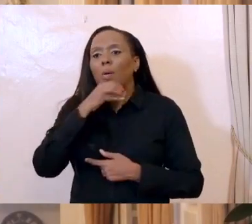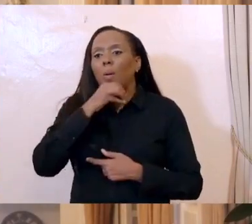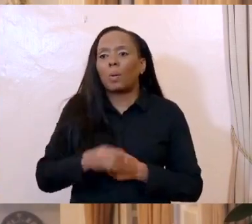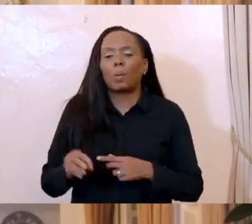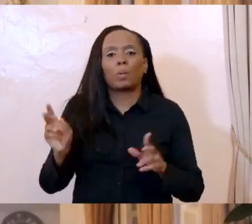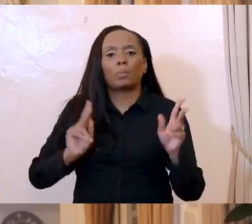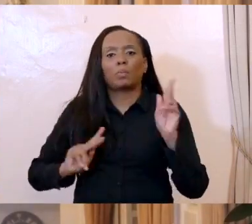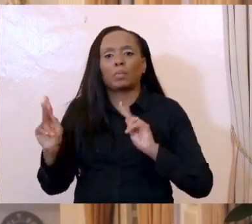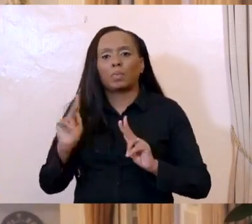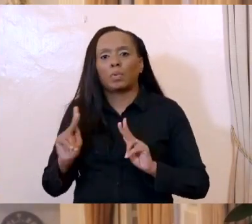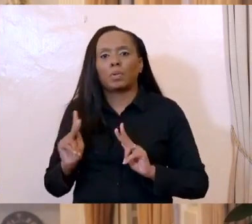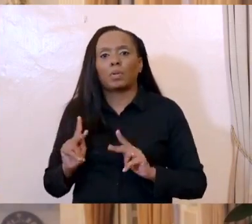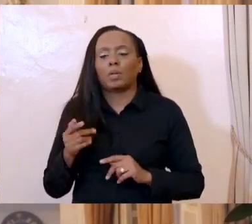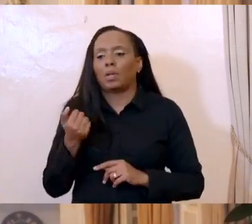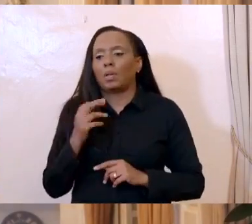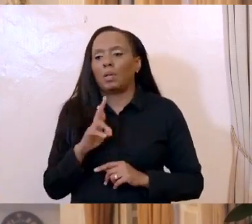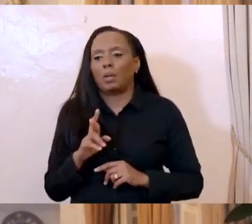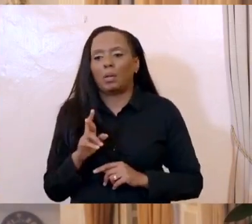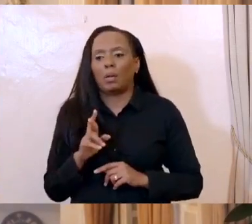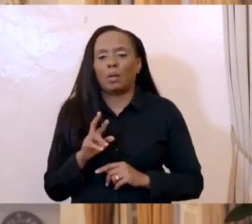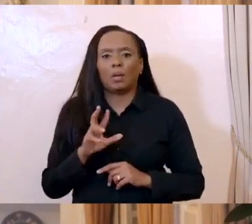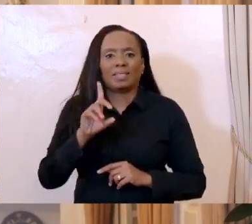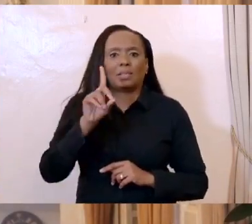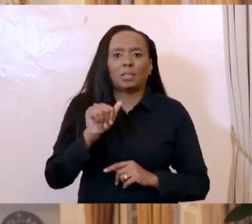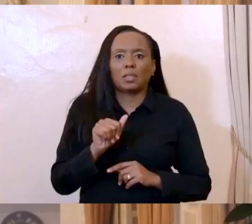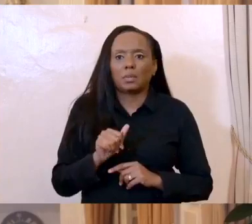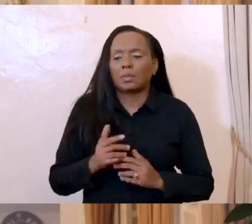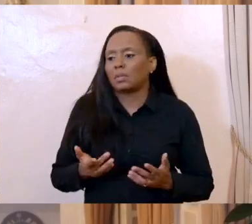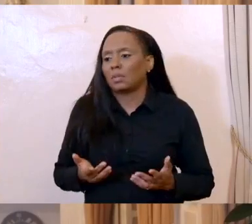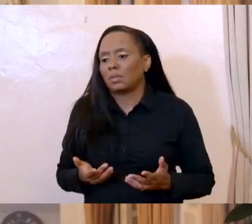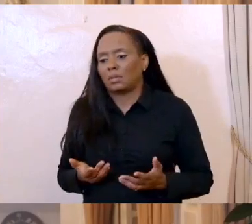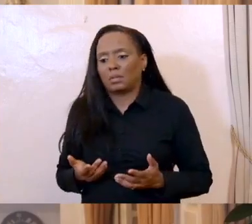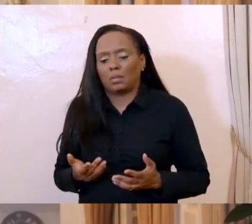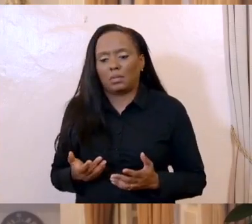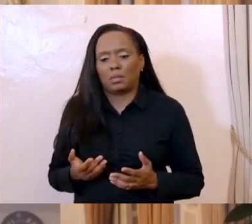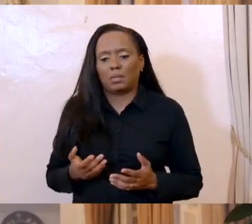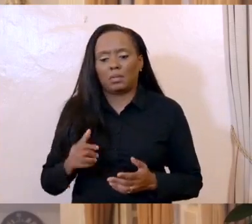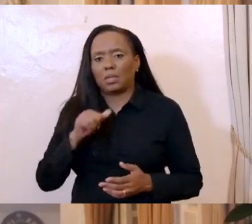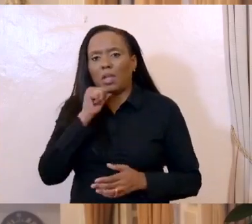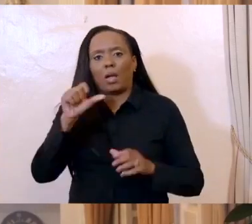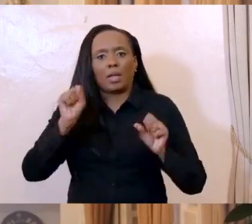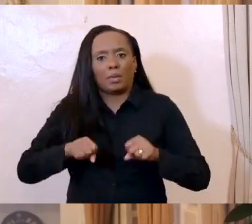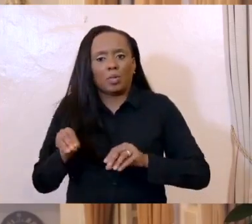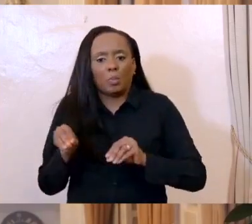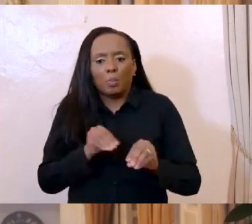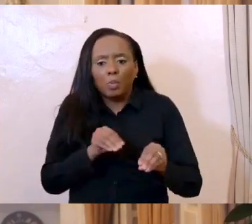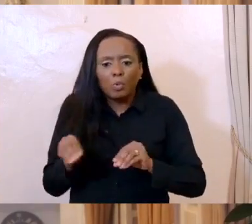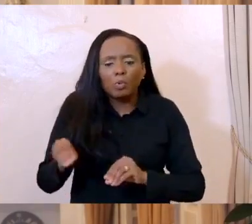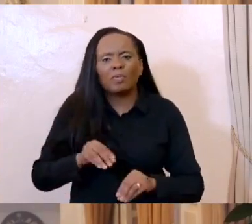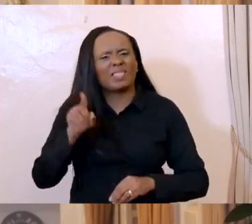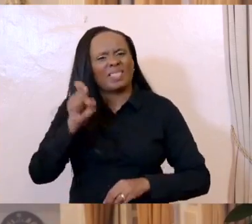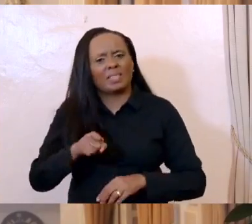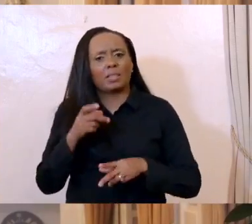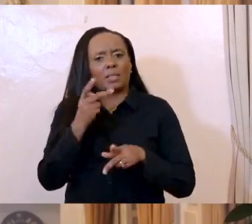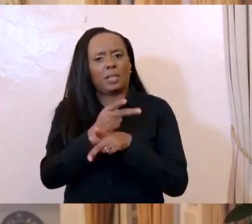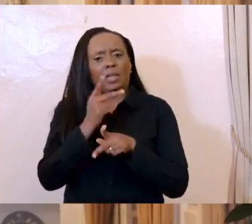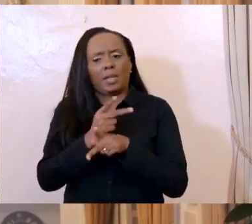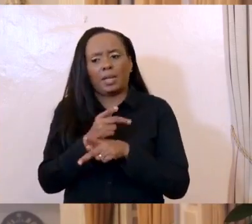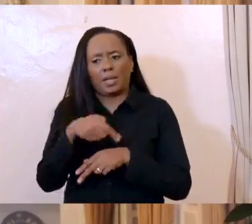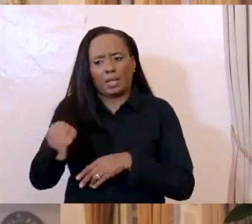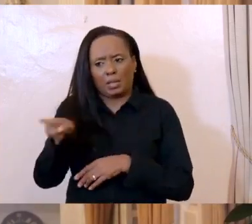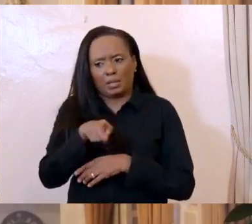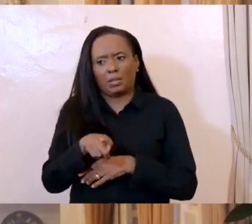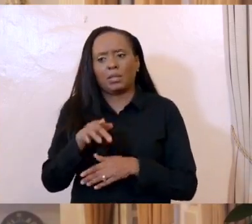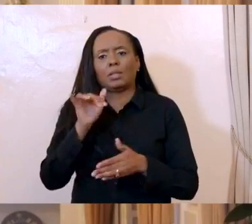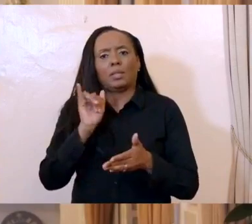and those with comorbidities, which we were advised from early in the game last year that we needed to take care of. And that's why we